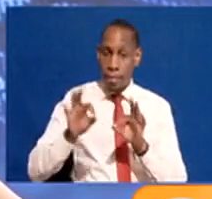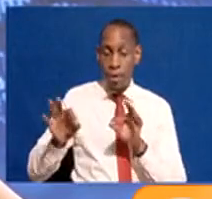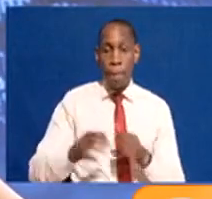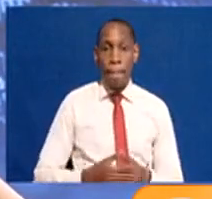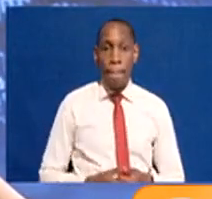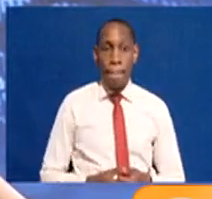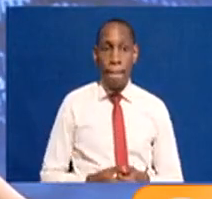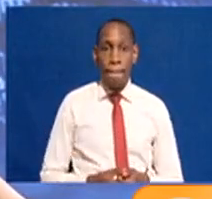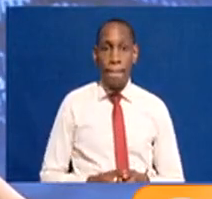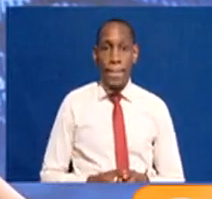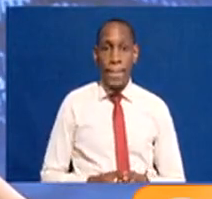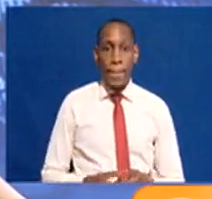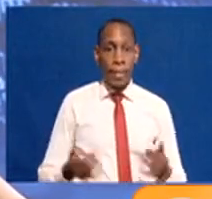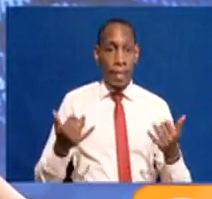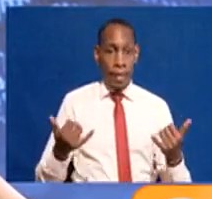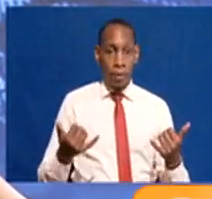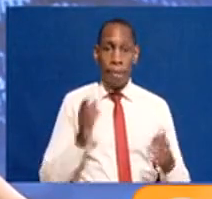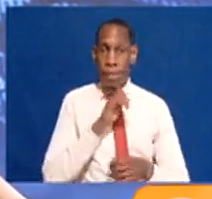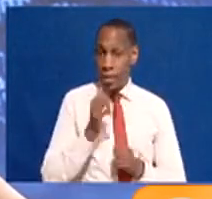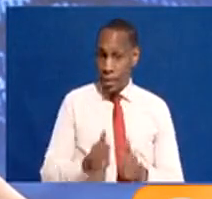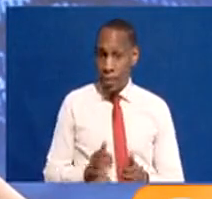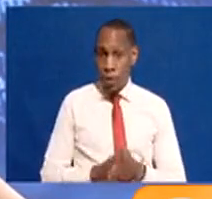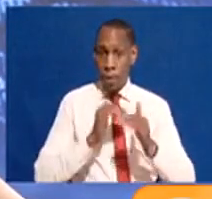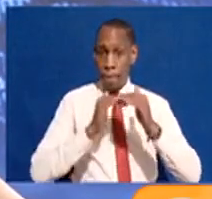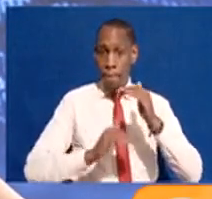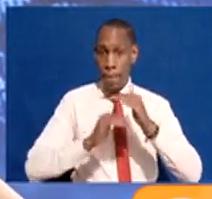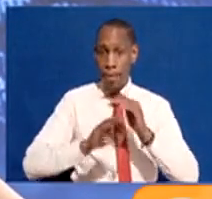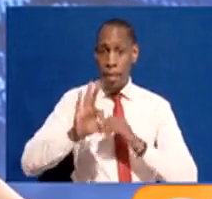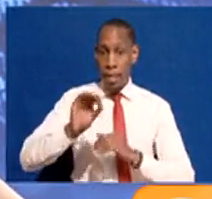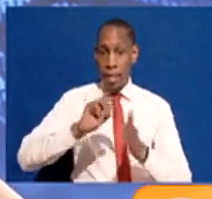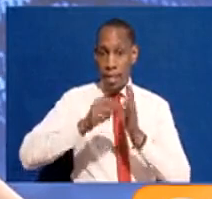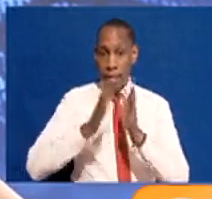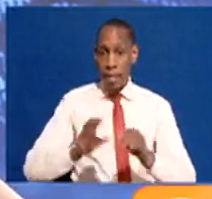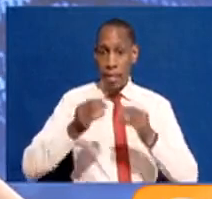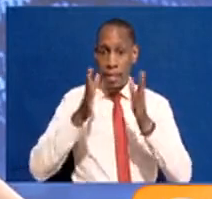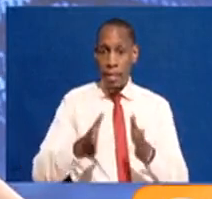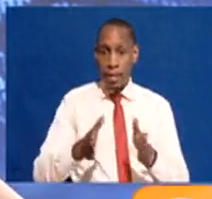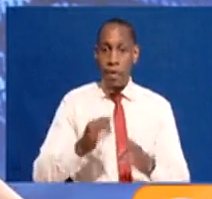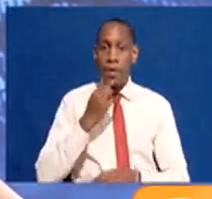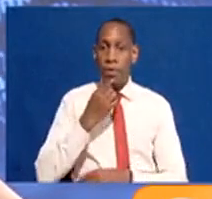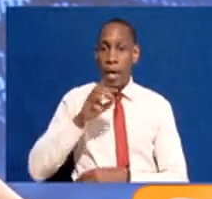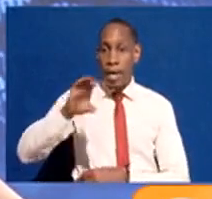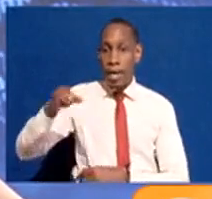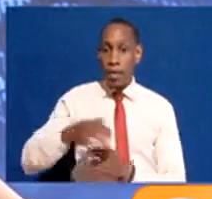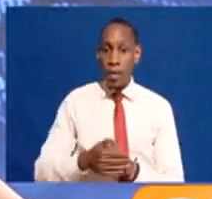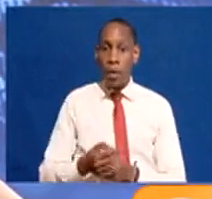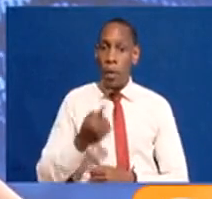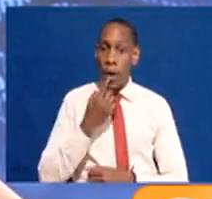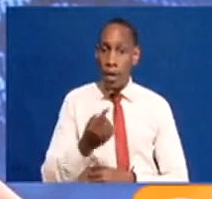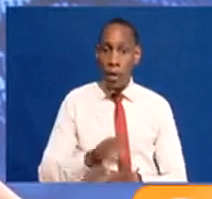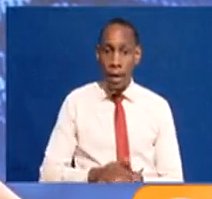all. Now, that's not all. At least 30 contractors and suppliers in Turkana County are